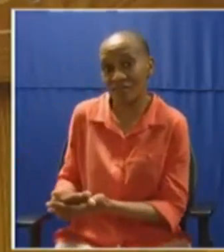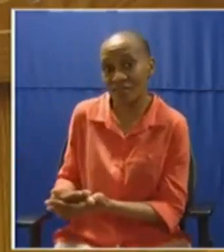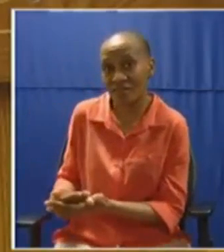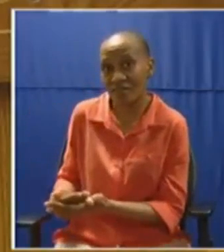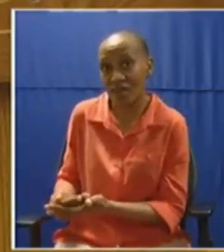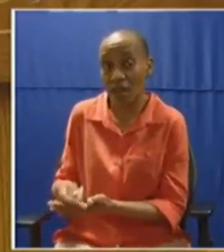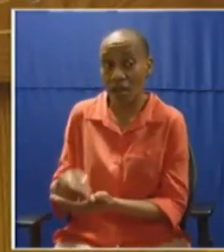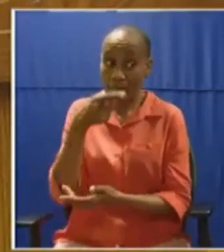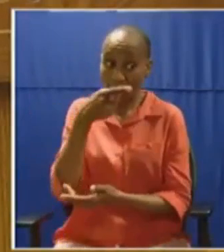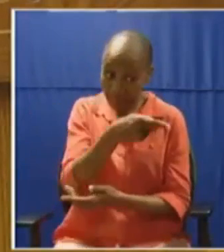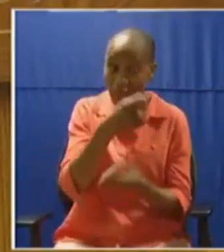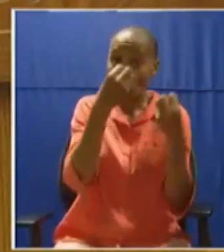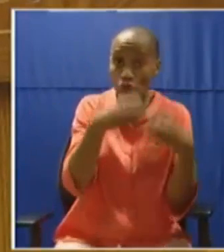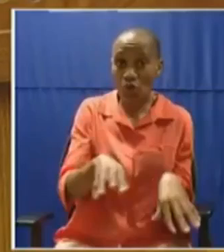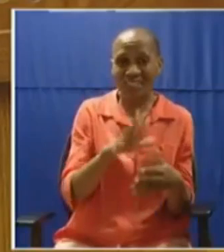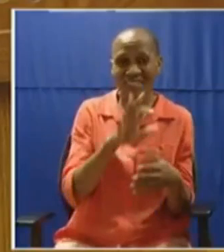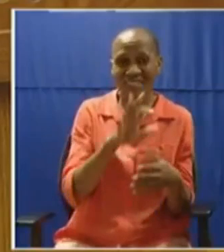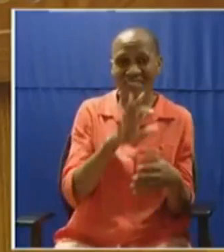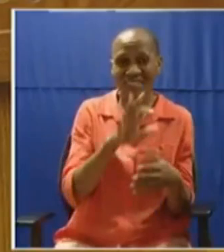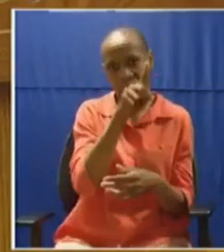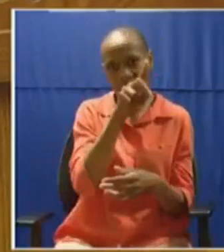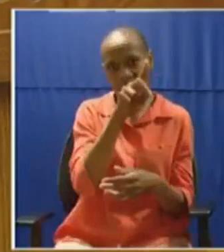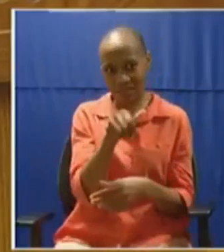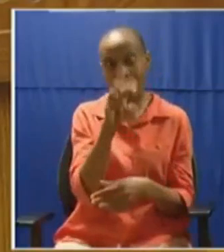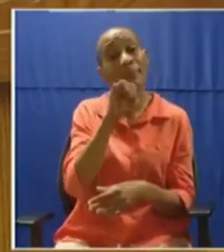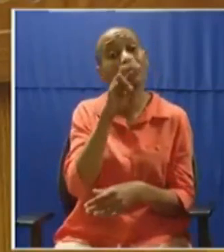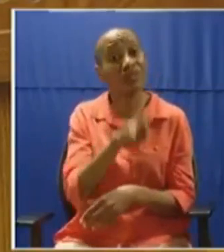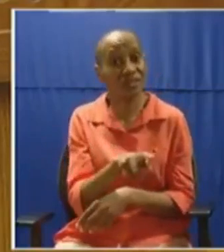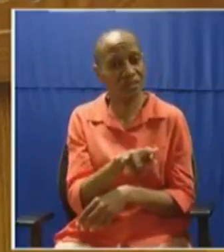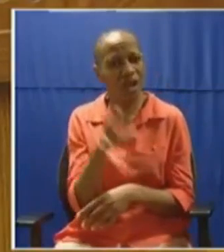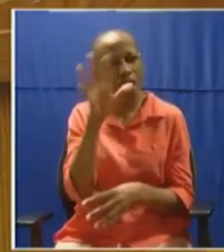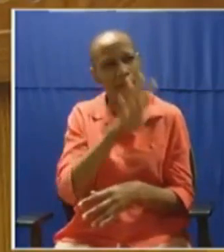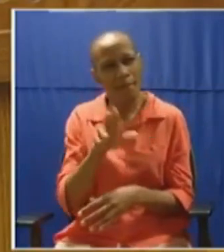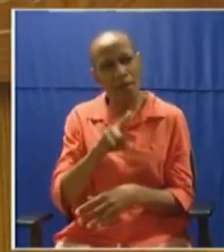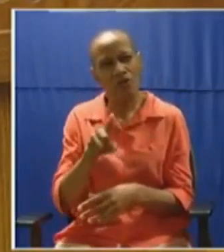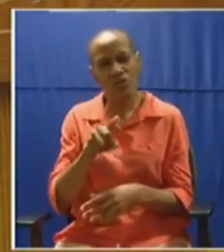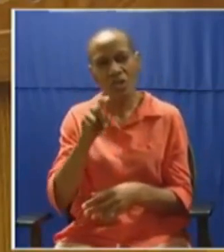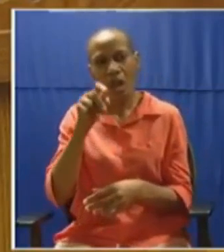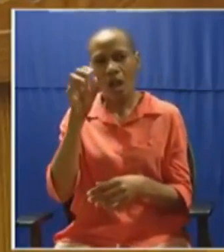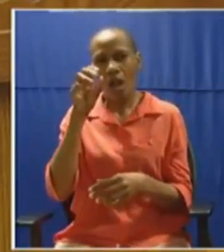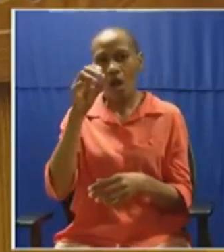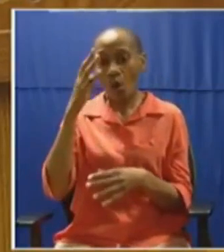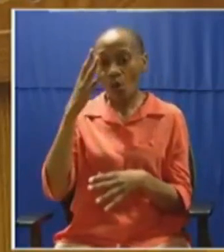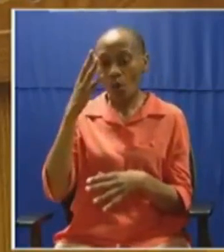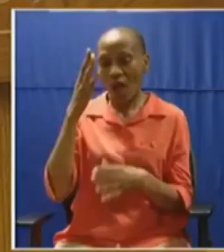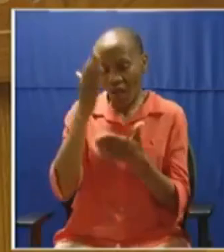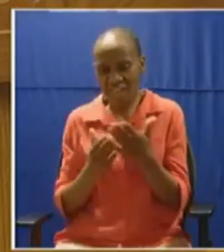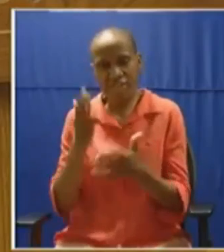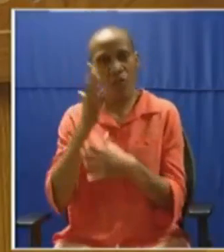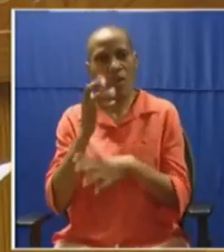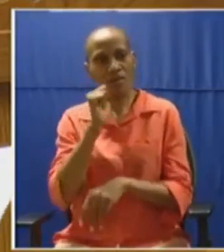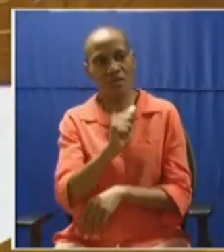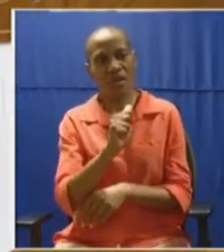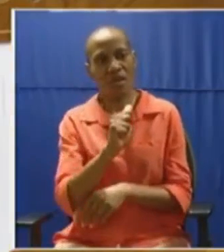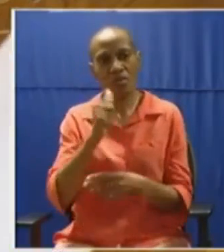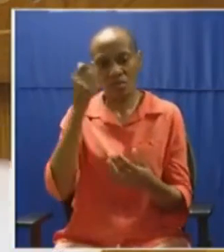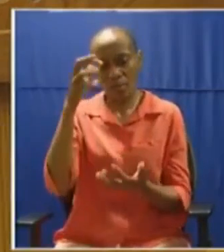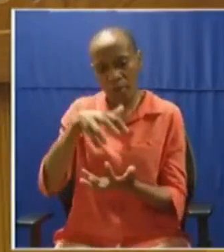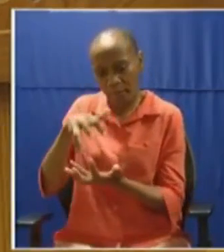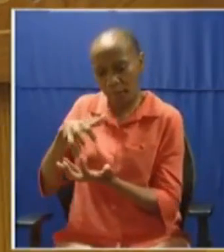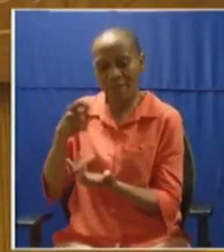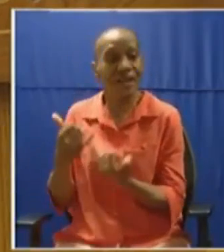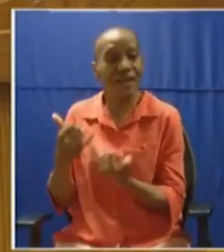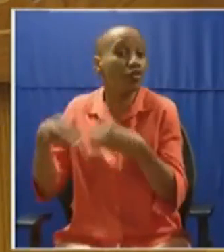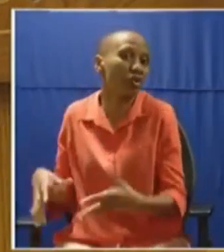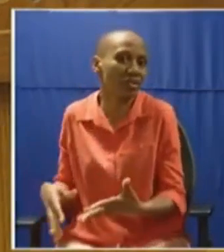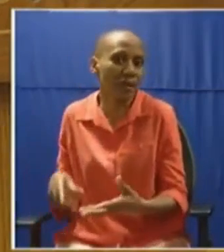lost 316 million rand, which equates to a third of their annual operating revenue, and have an outstanding debt to the Department of